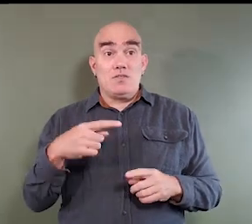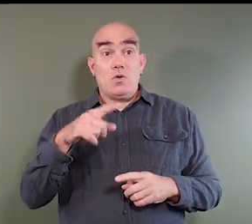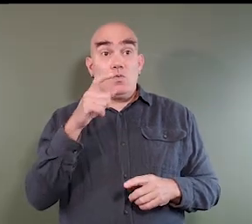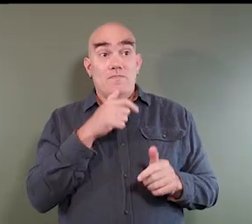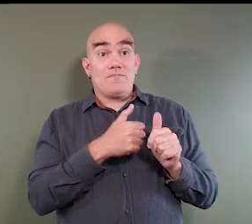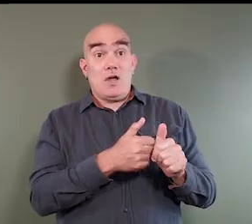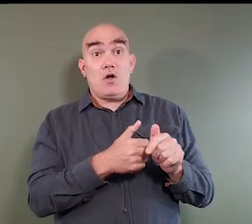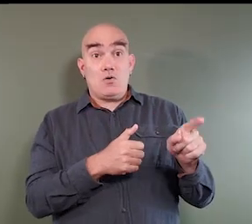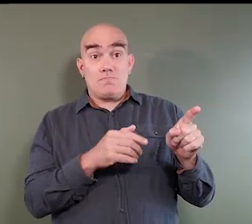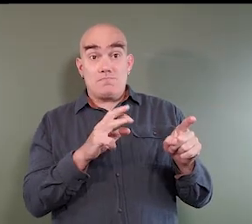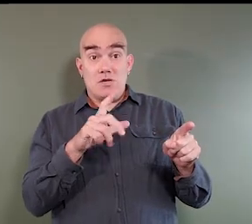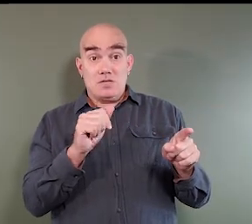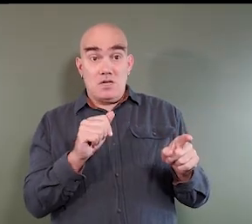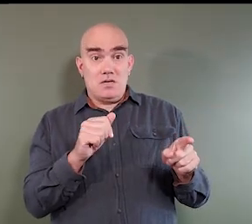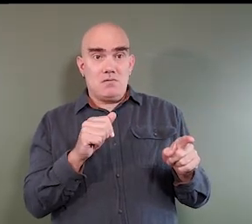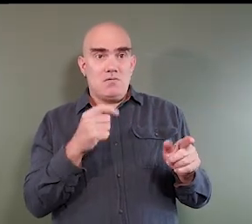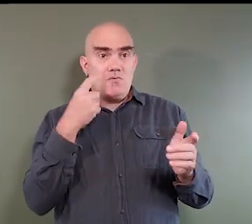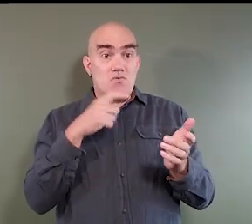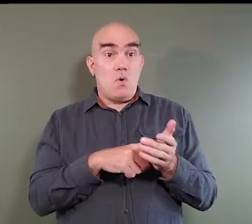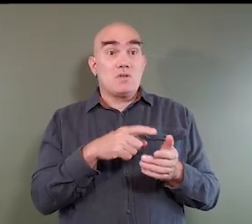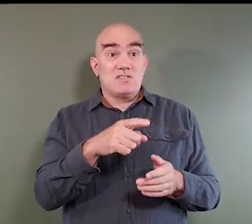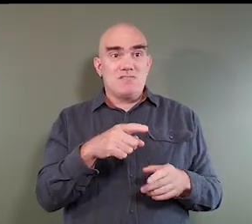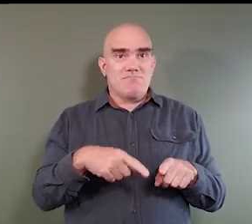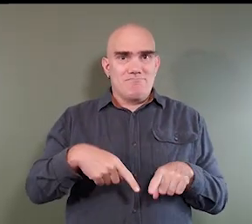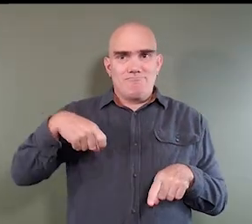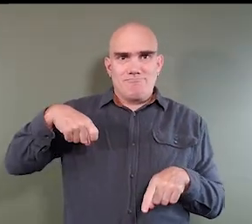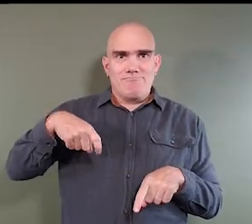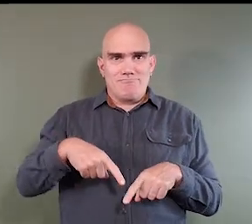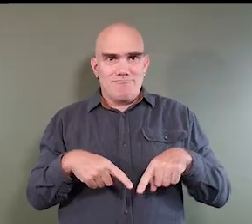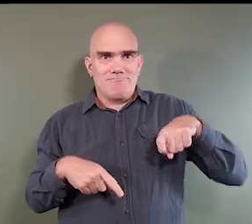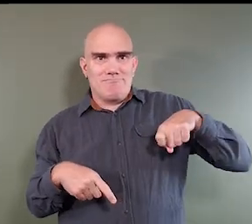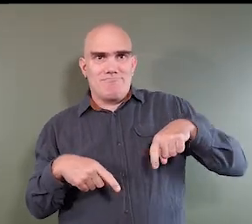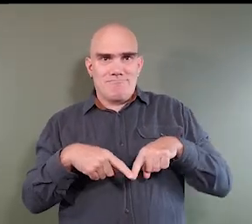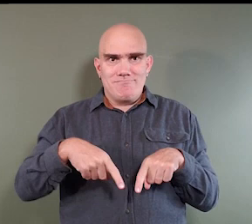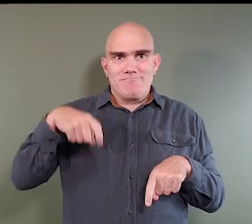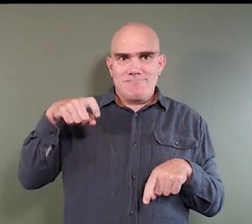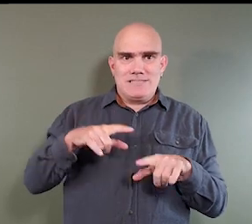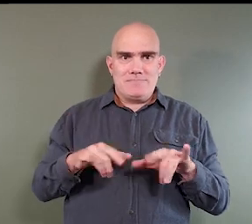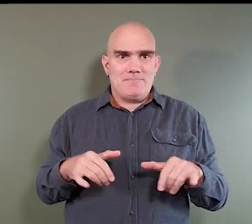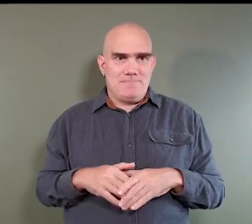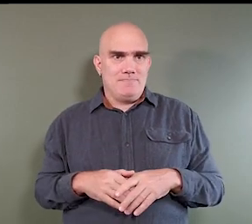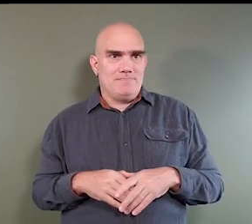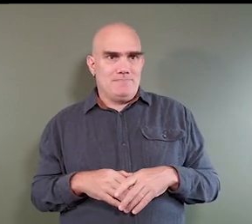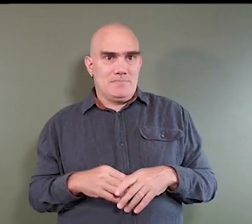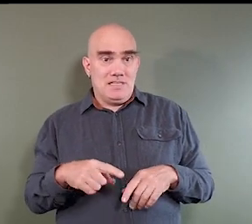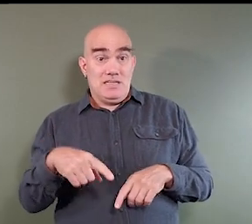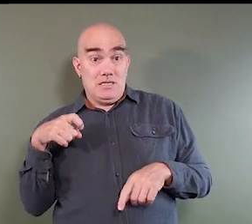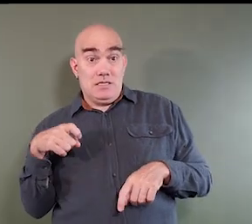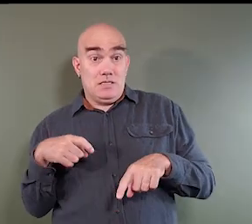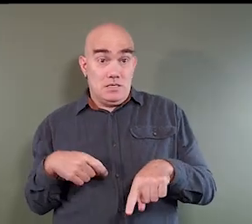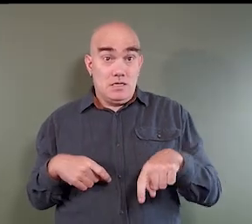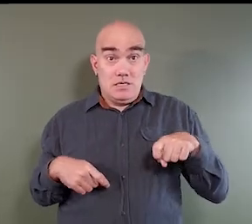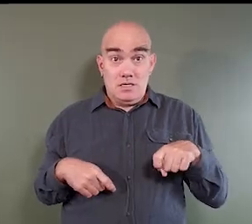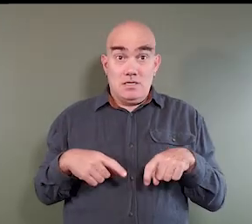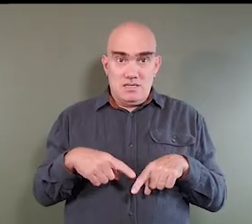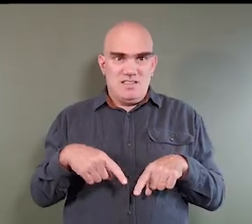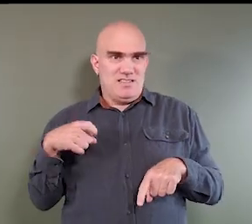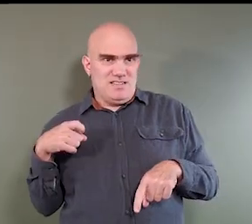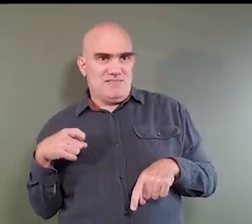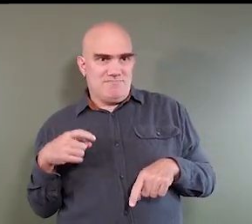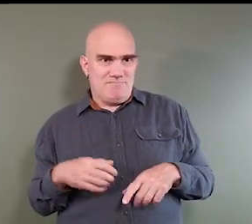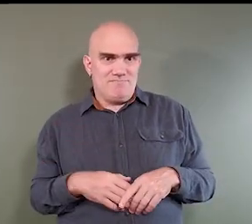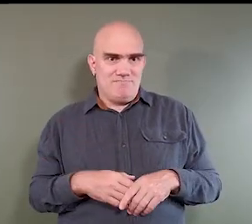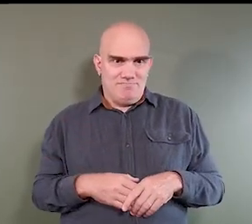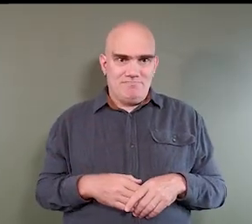were following along with Marcela, she was doing those glute kicks, those butt kicks as she's kicking back, kicking her heel towards her